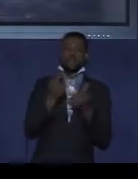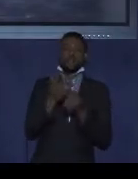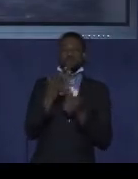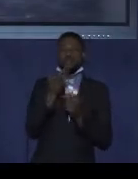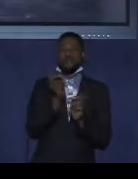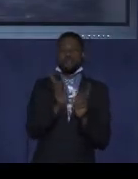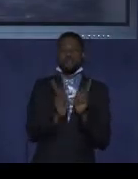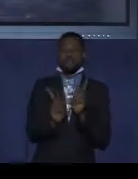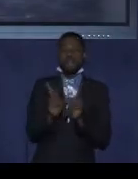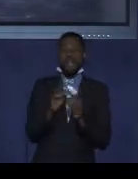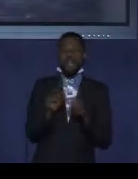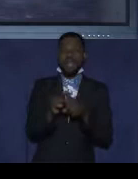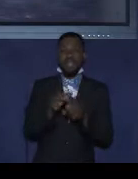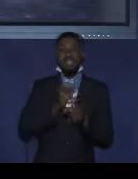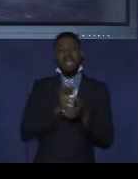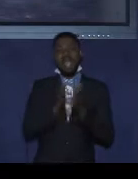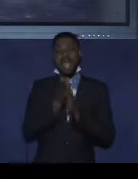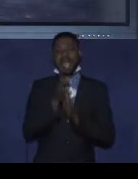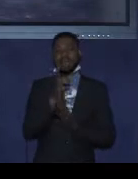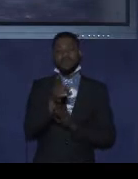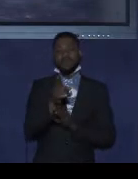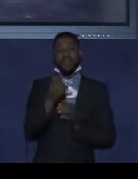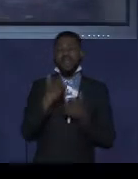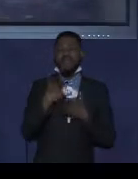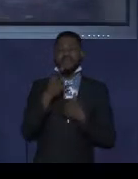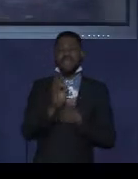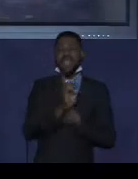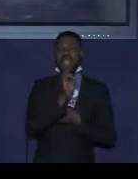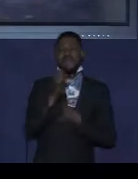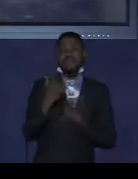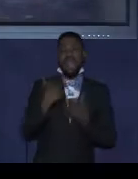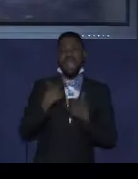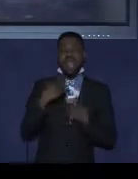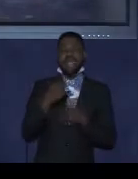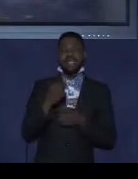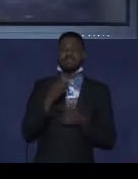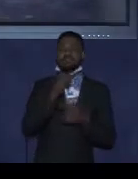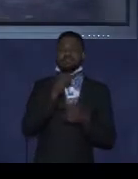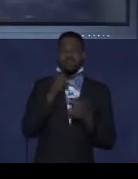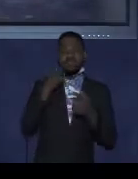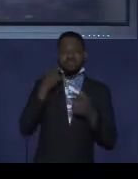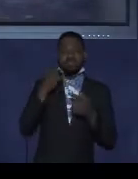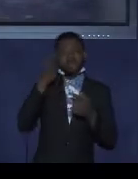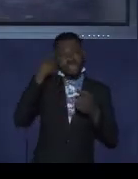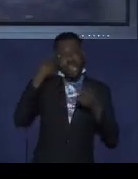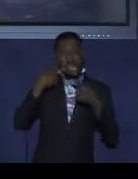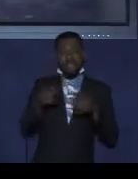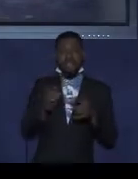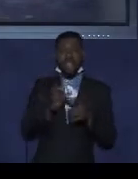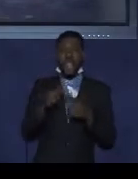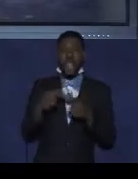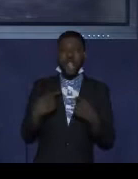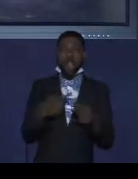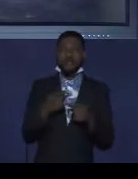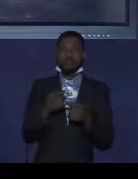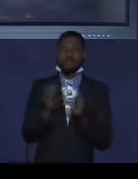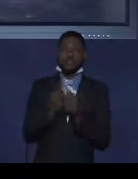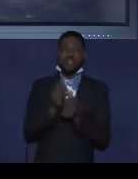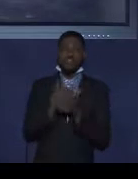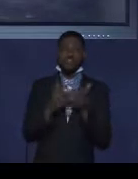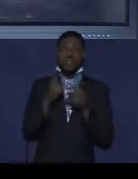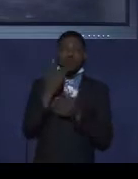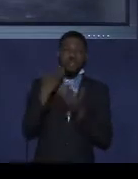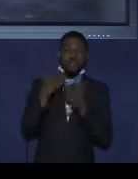of people. Like I asked you, have you ever had disagreement or quarrel with anybody before? That is talking